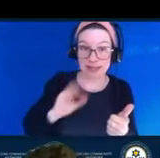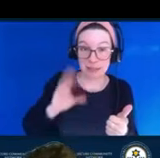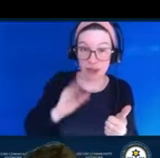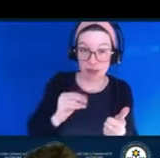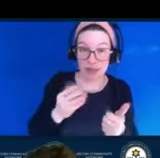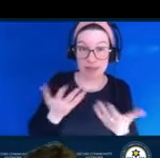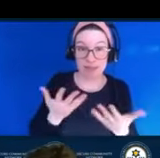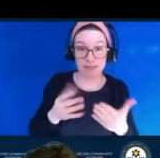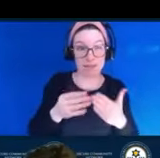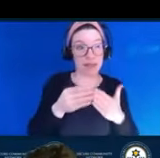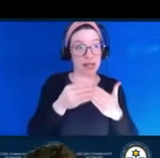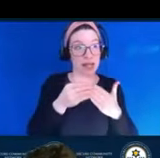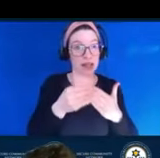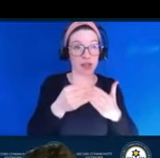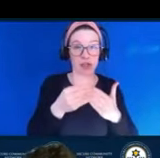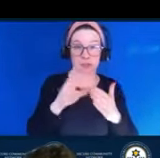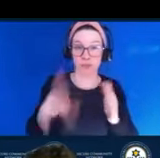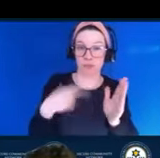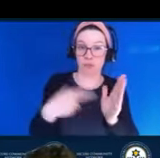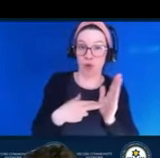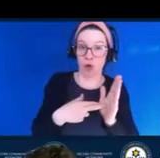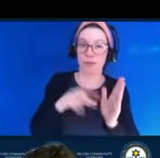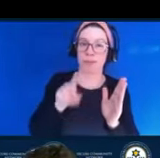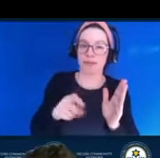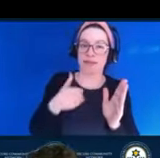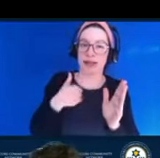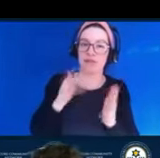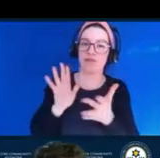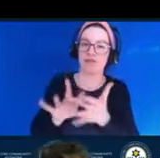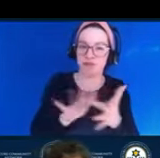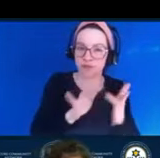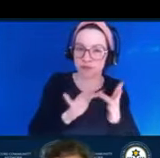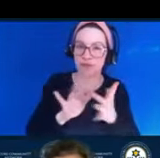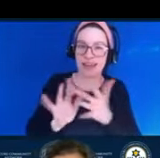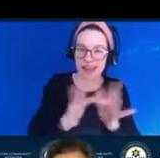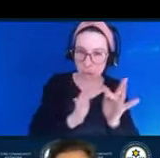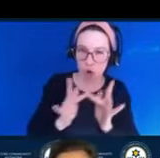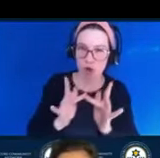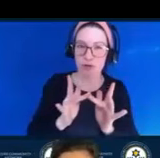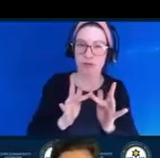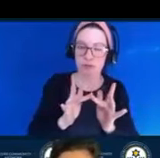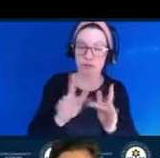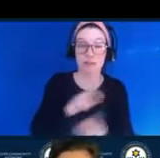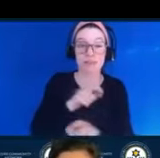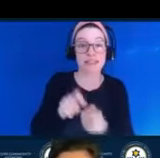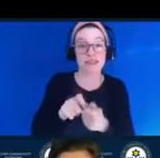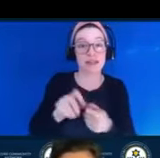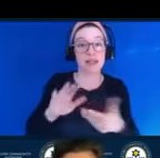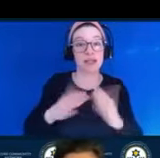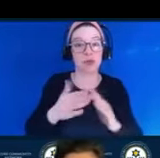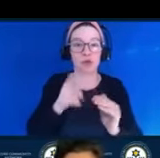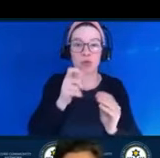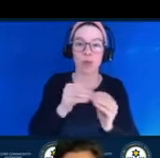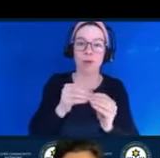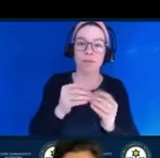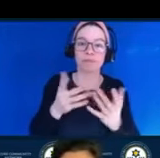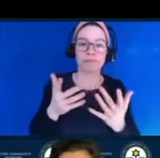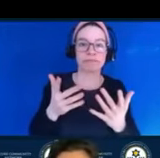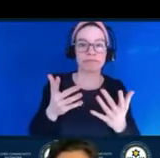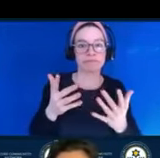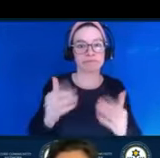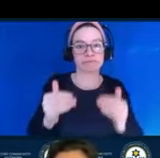in really building networks between these, our faith-based communities, particularly around communities that are, you know, more sophisticated in